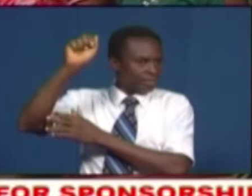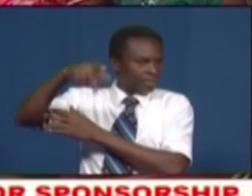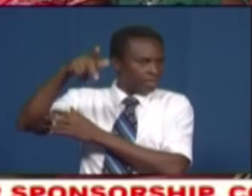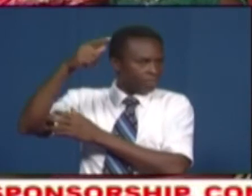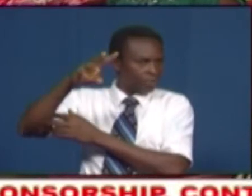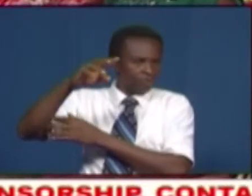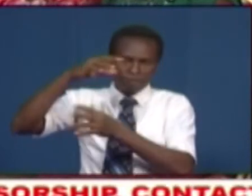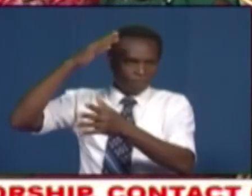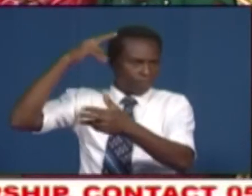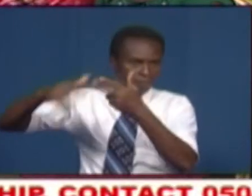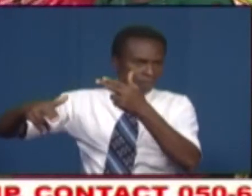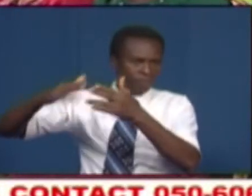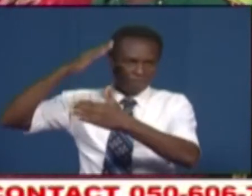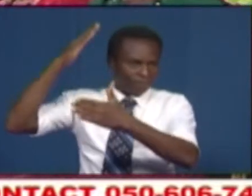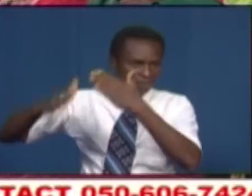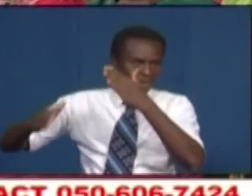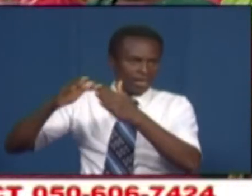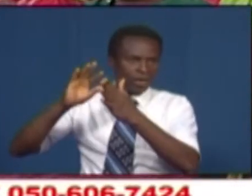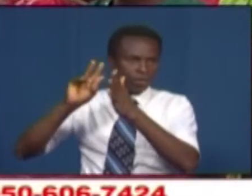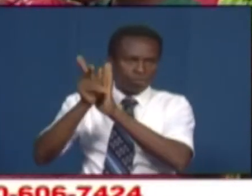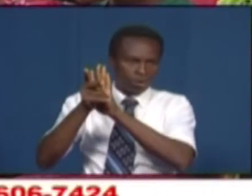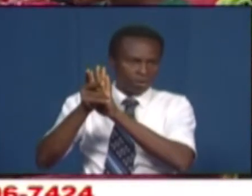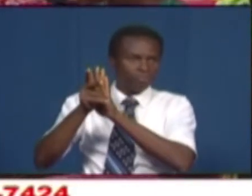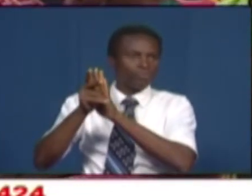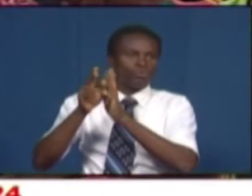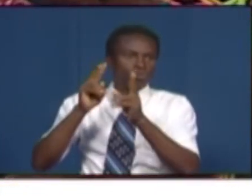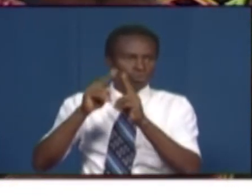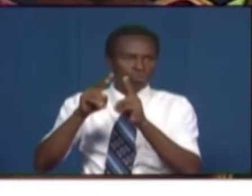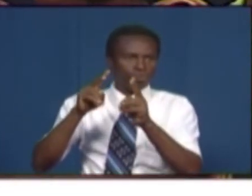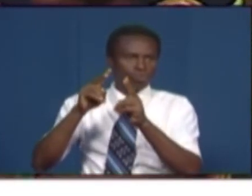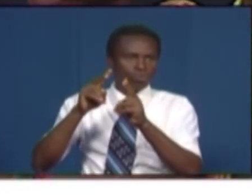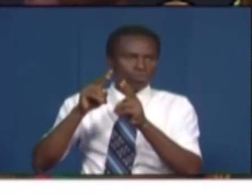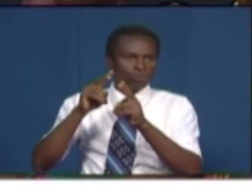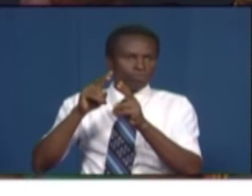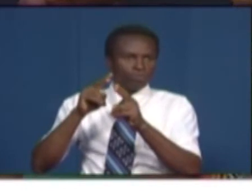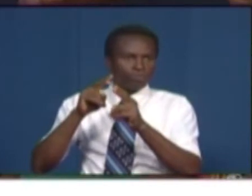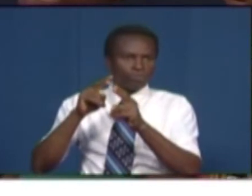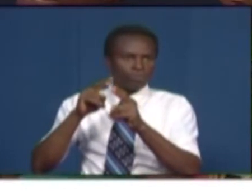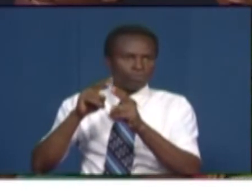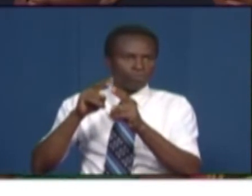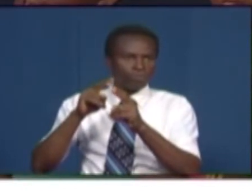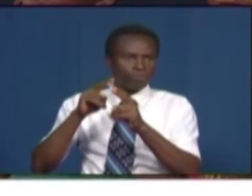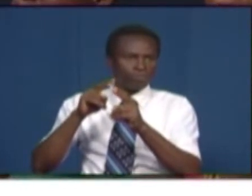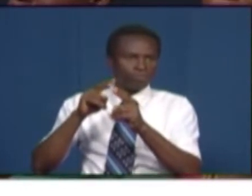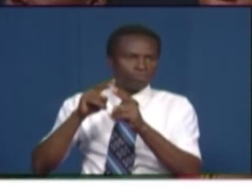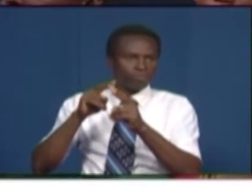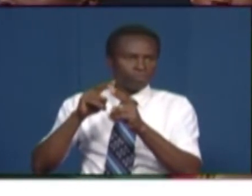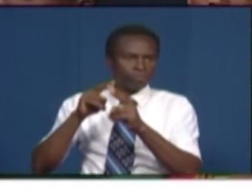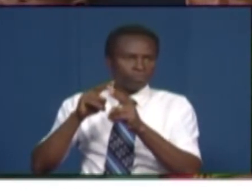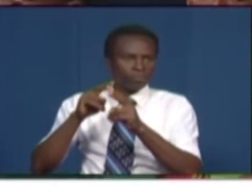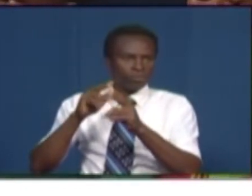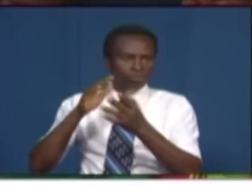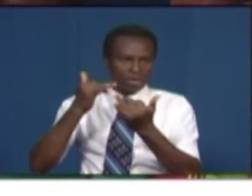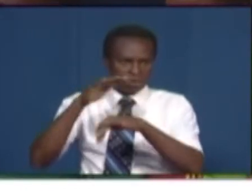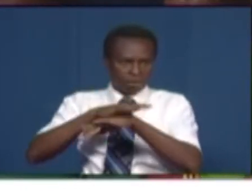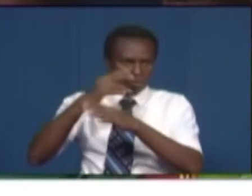questions, you know, you really enjoyed, and we'll be bringing it back to you on 6th April. So send those comments, you know, those things to our WhatsApp